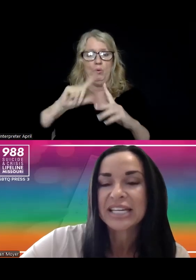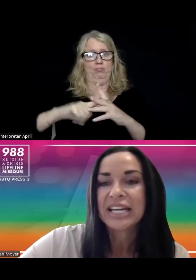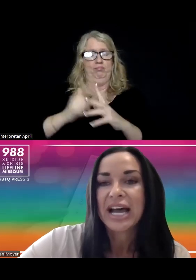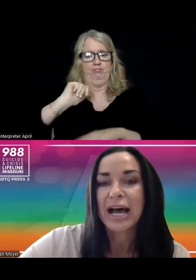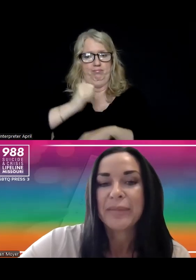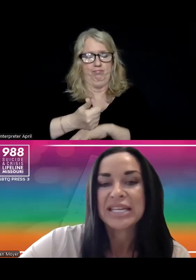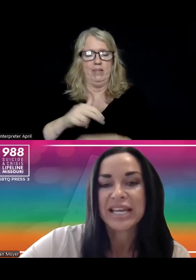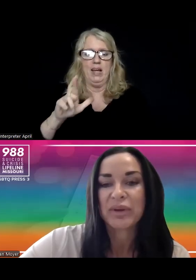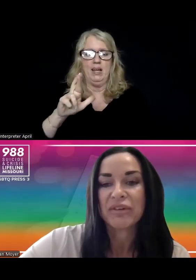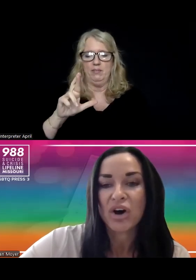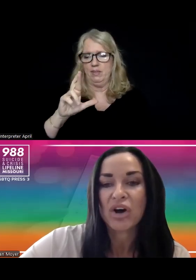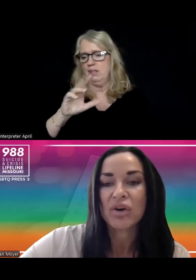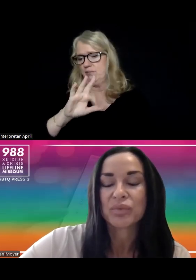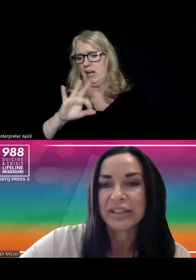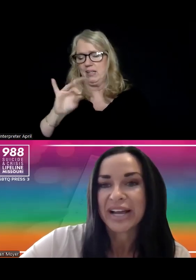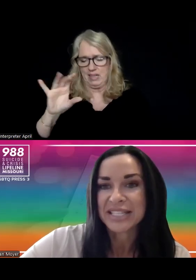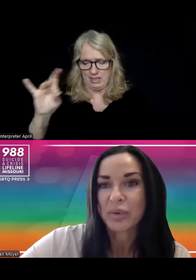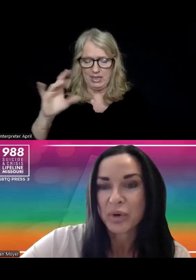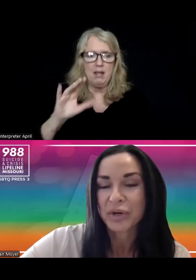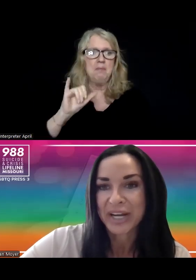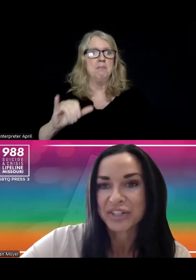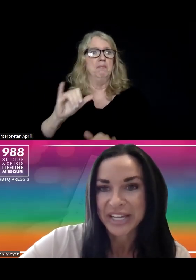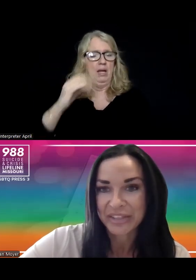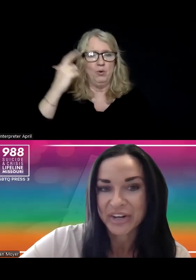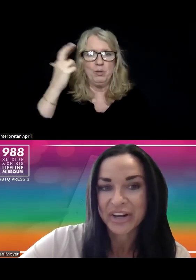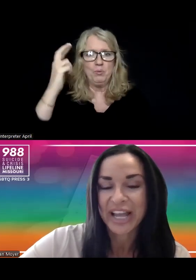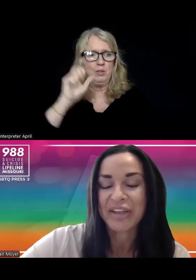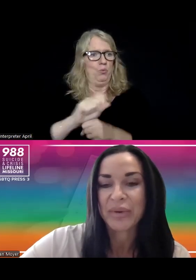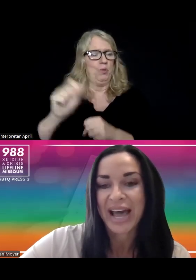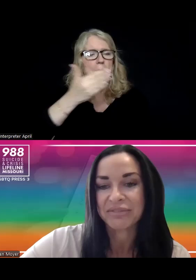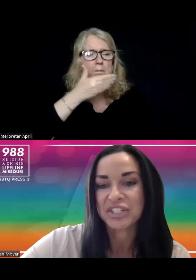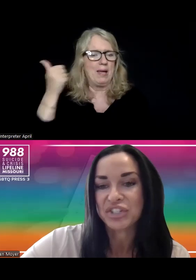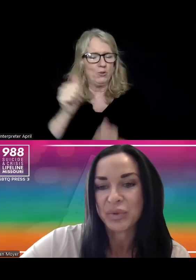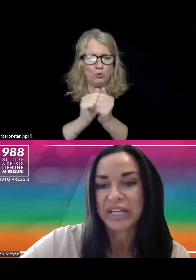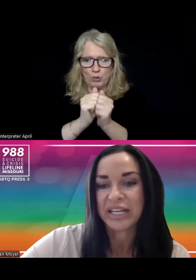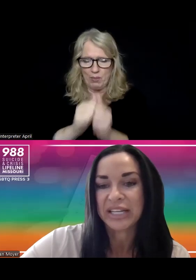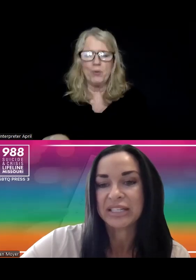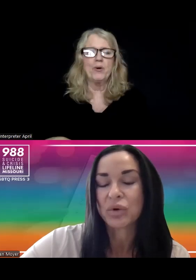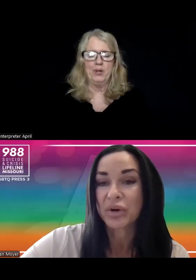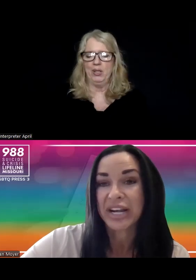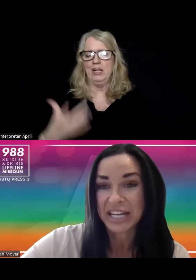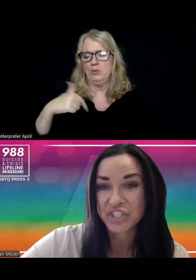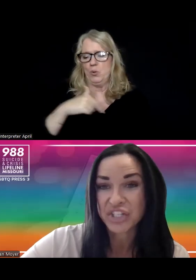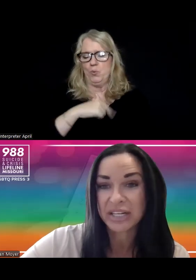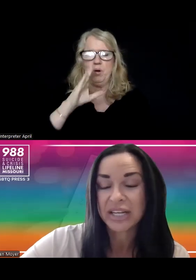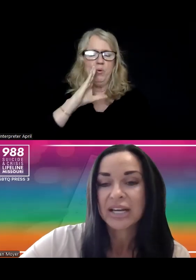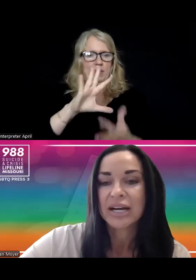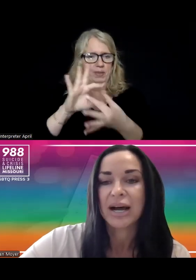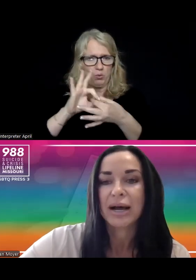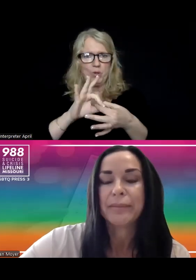988, is that we've all realized that we work better together and that we have to do it in